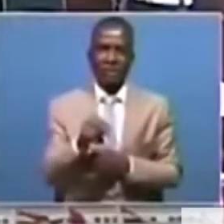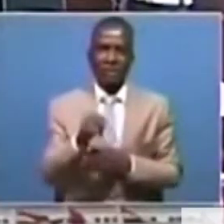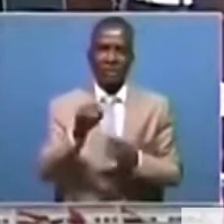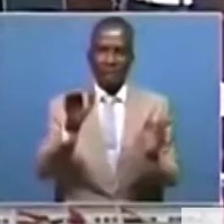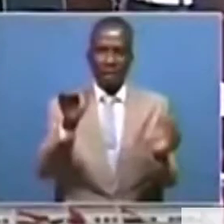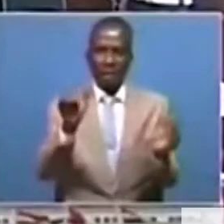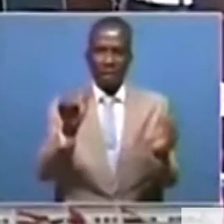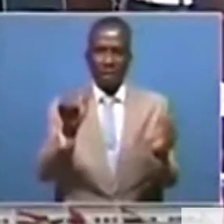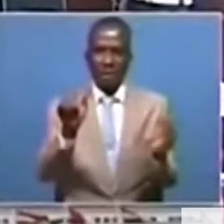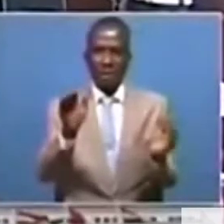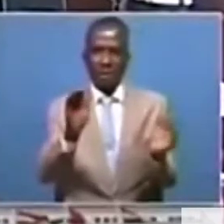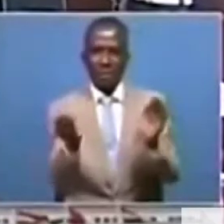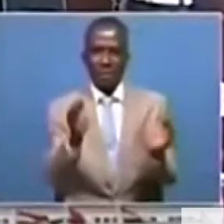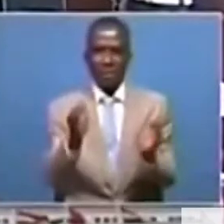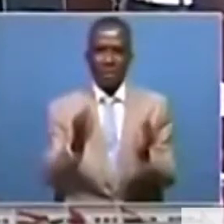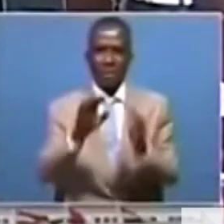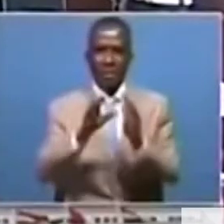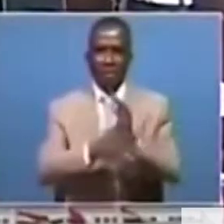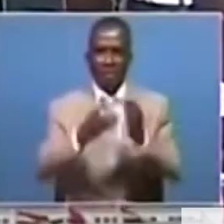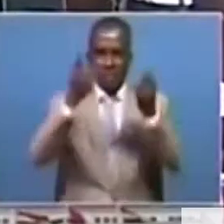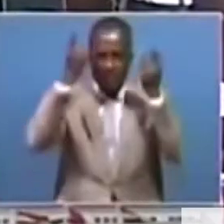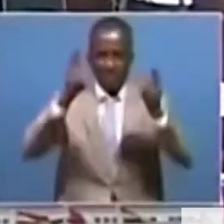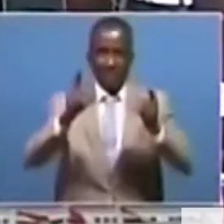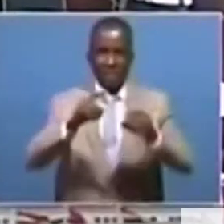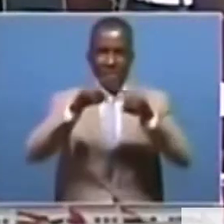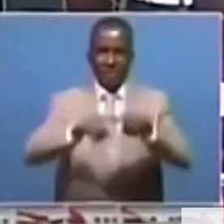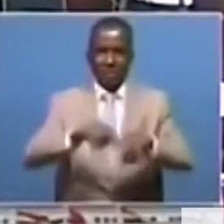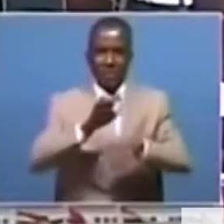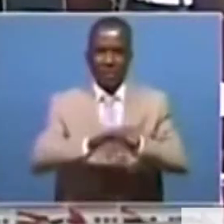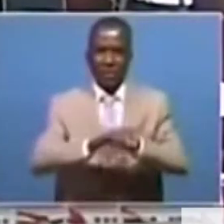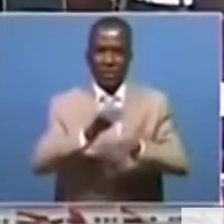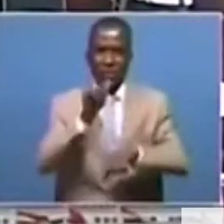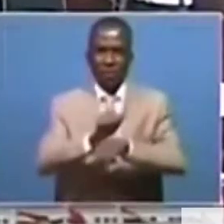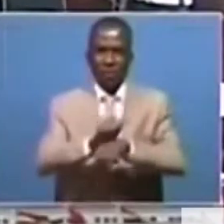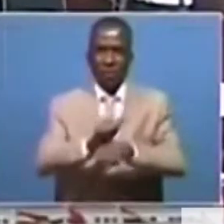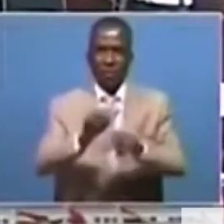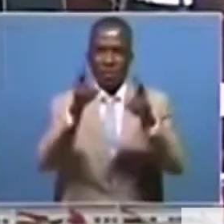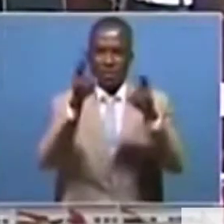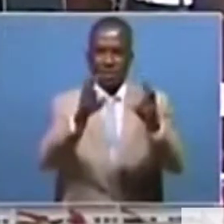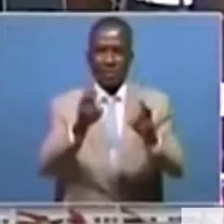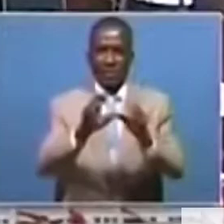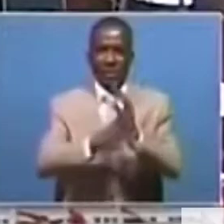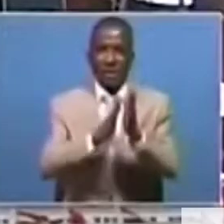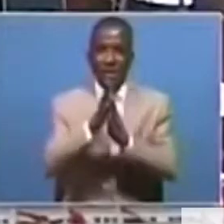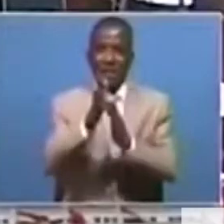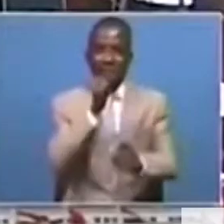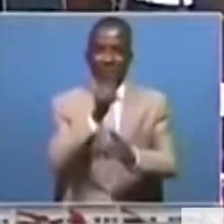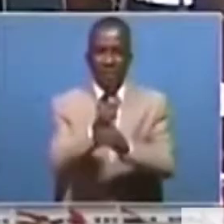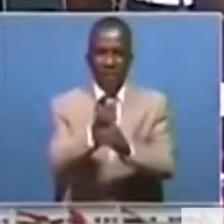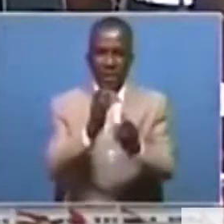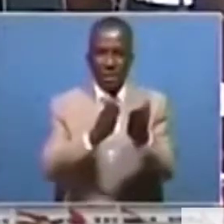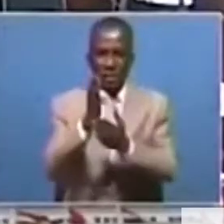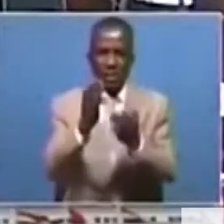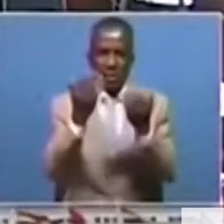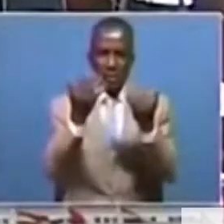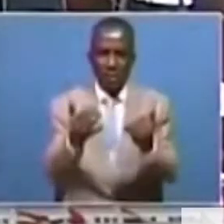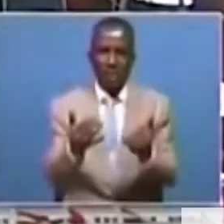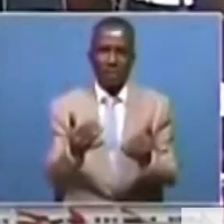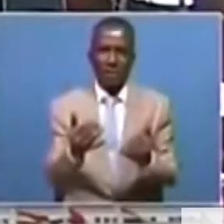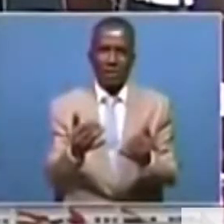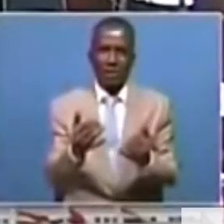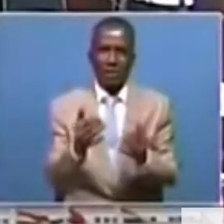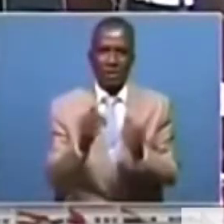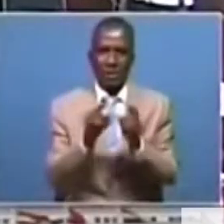balancing of the accountability of counsel for decisions regarding the prosecution of this case and the interests of justice. Accordingly, in weighing